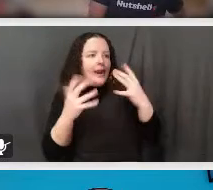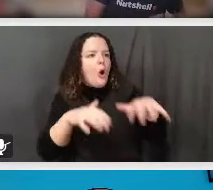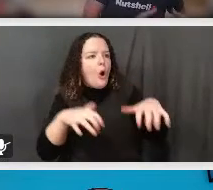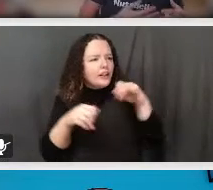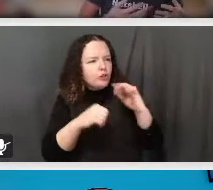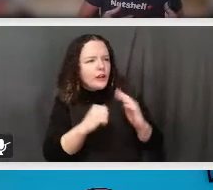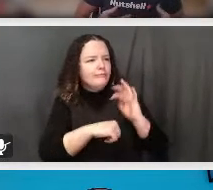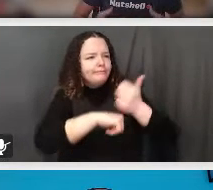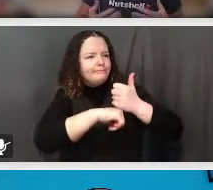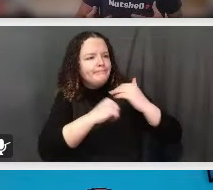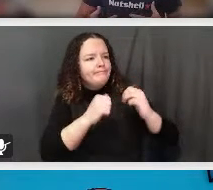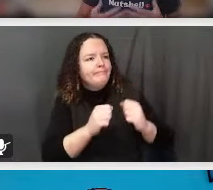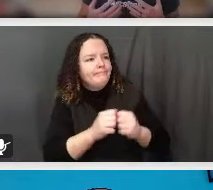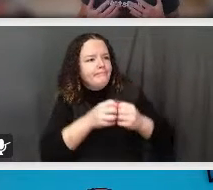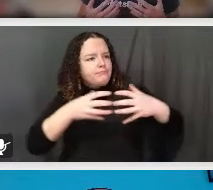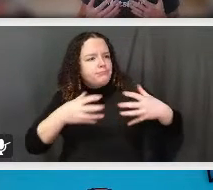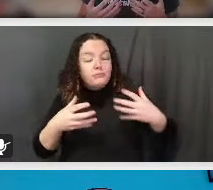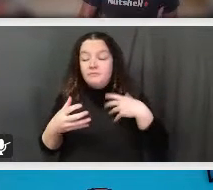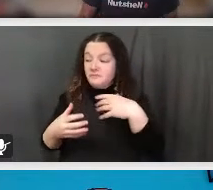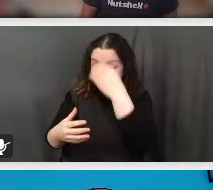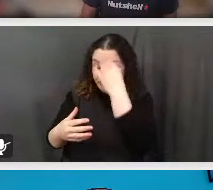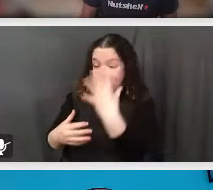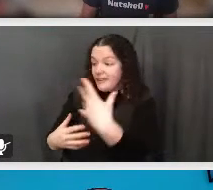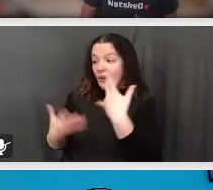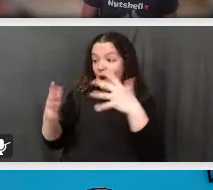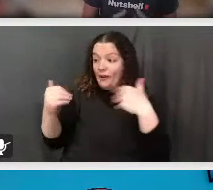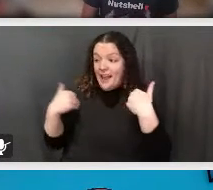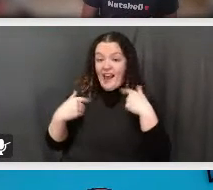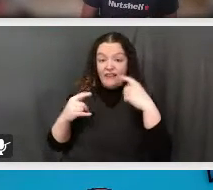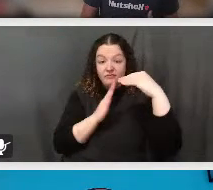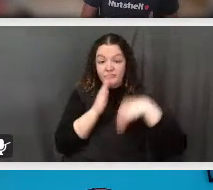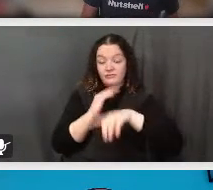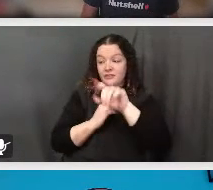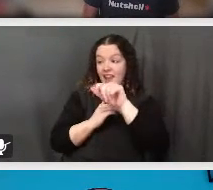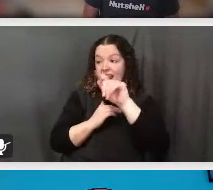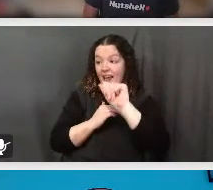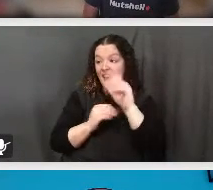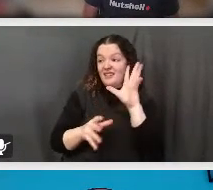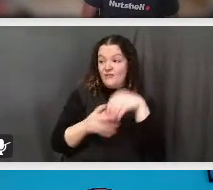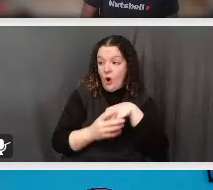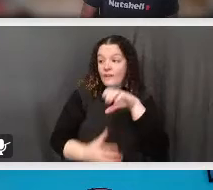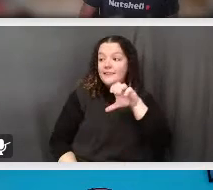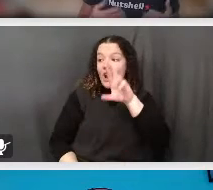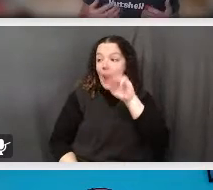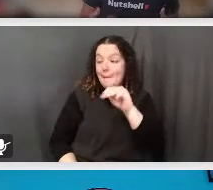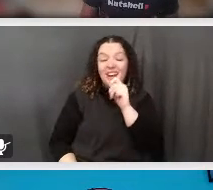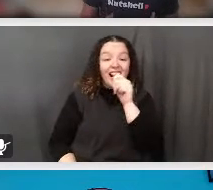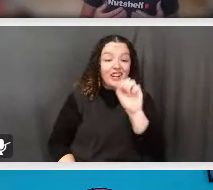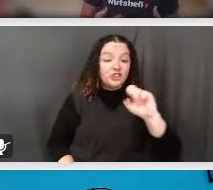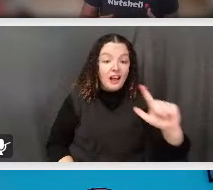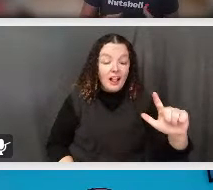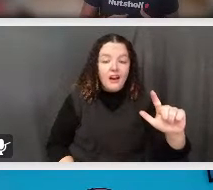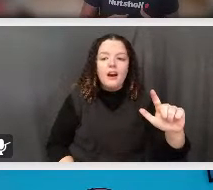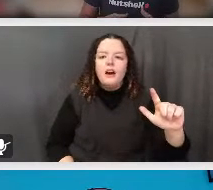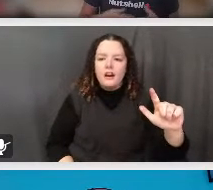preluded with the information of, hey, we already have all of this customer data inside your CRM, inside Nutshell. And then you can use